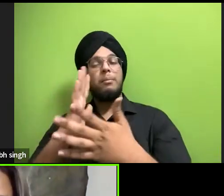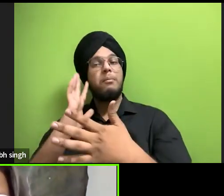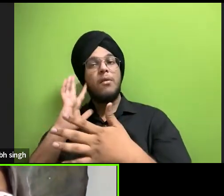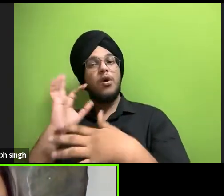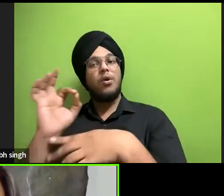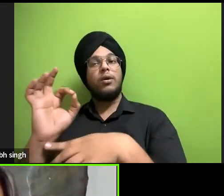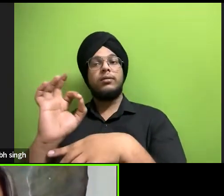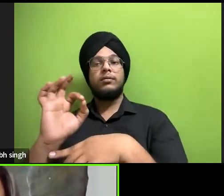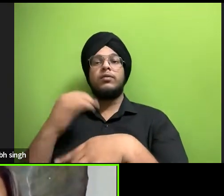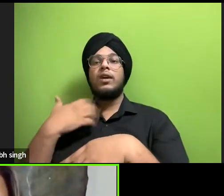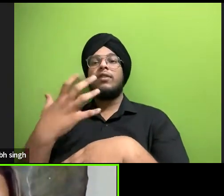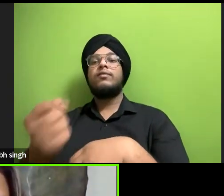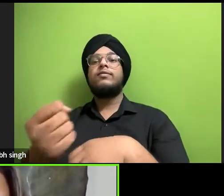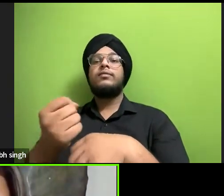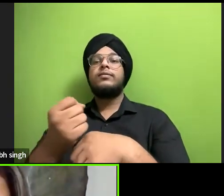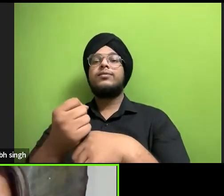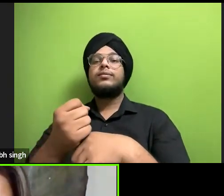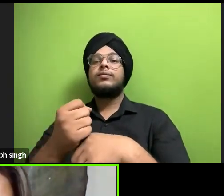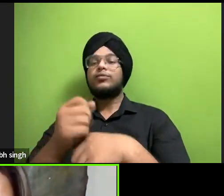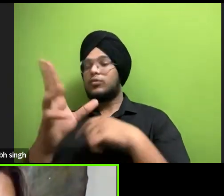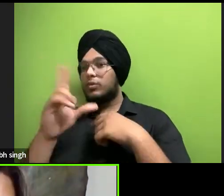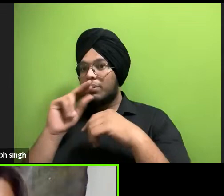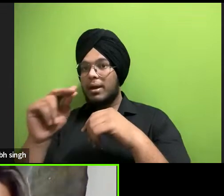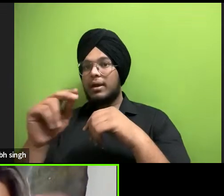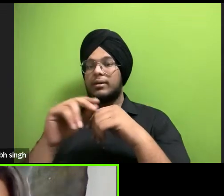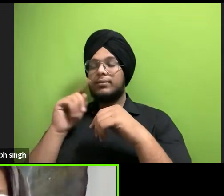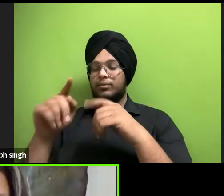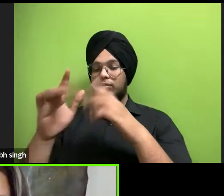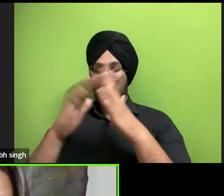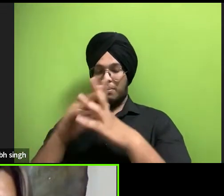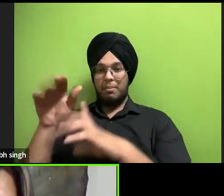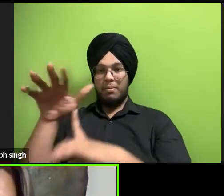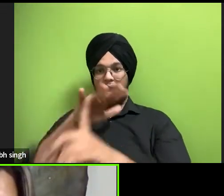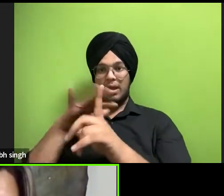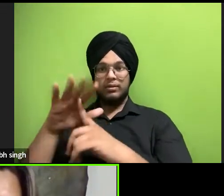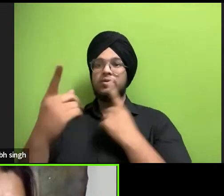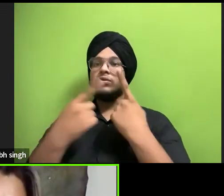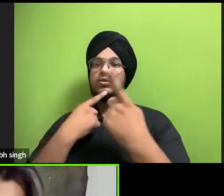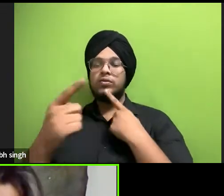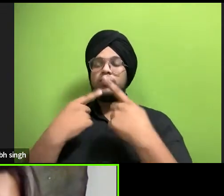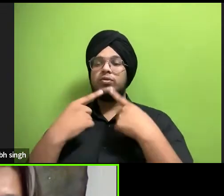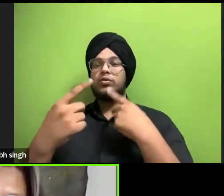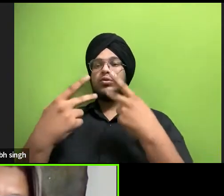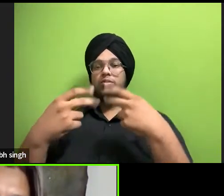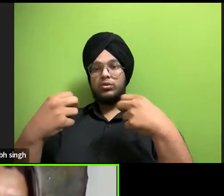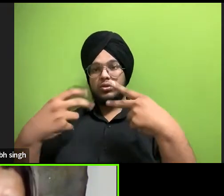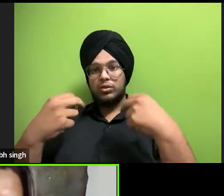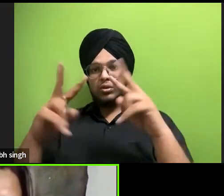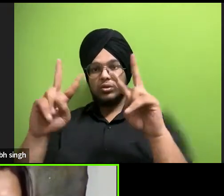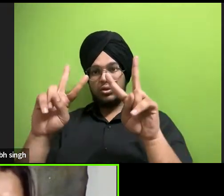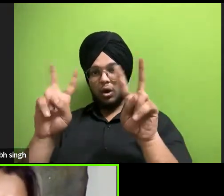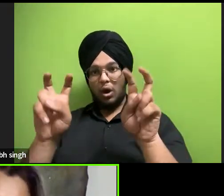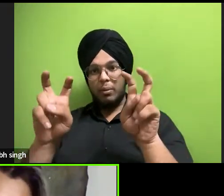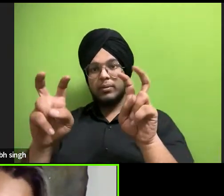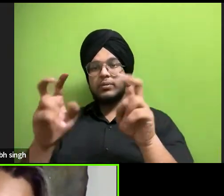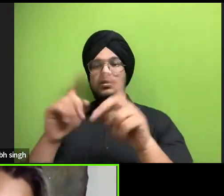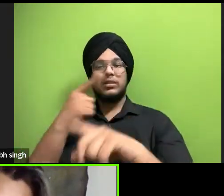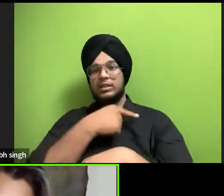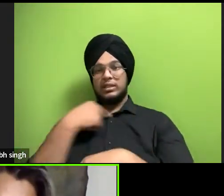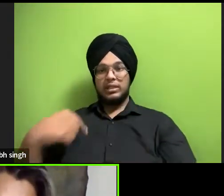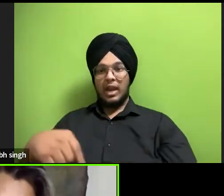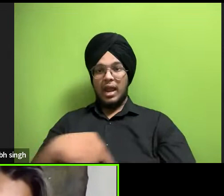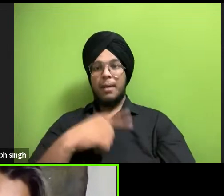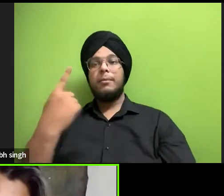So we have to speak to mainland audiences within the context of China, and